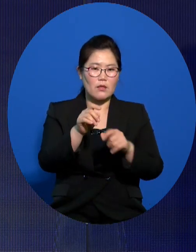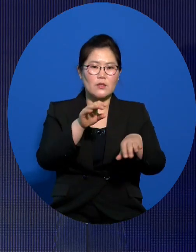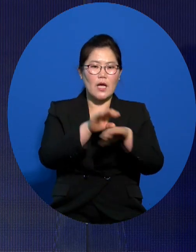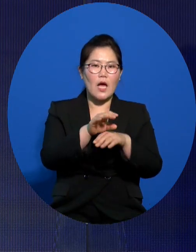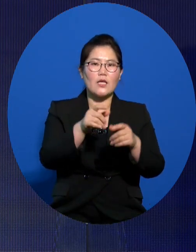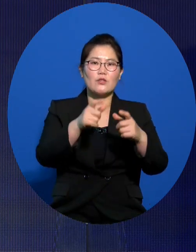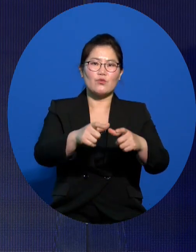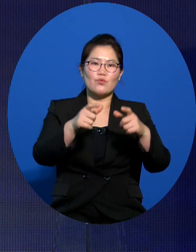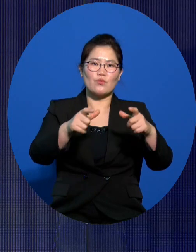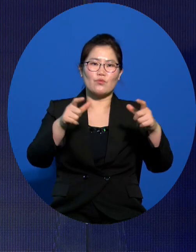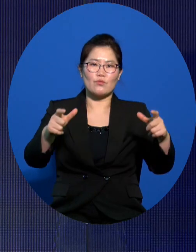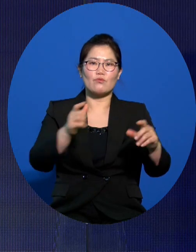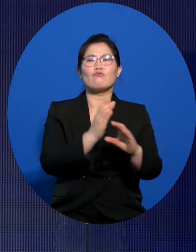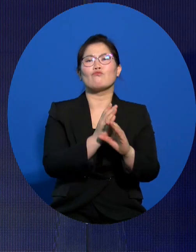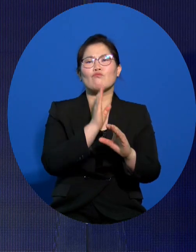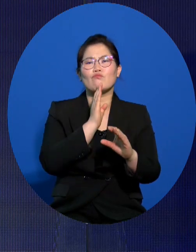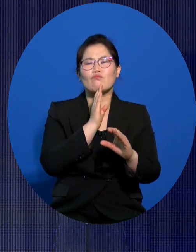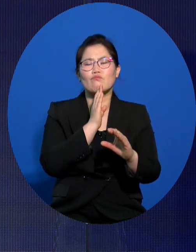to another city.